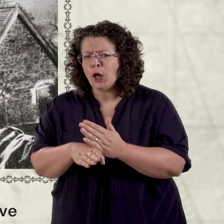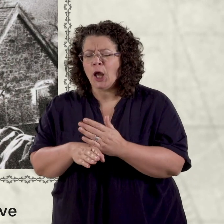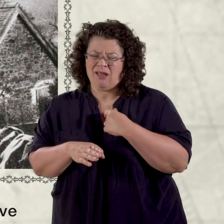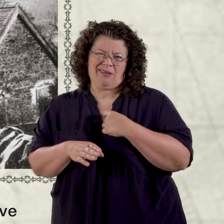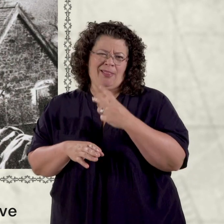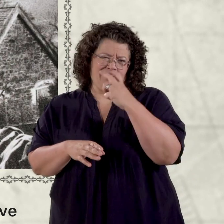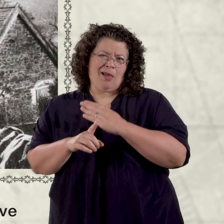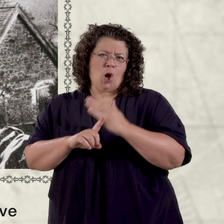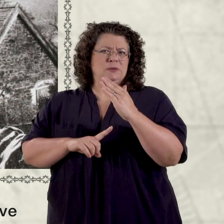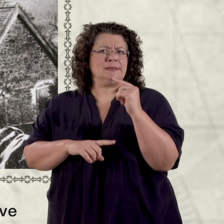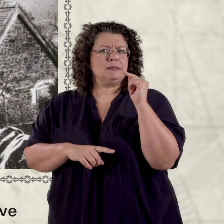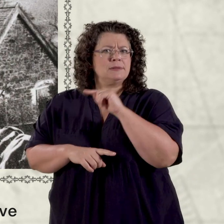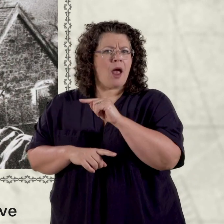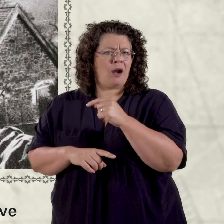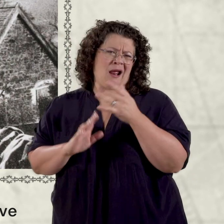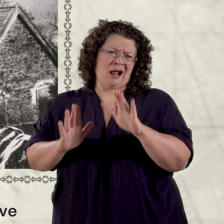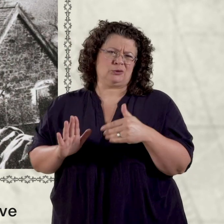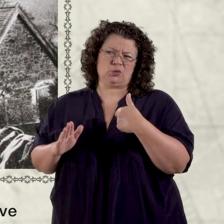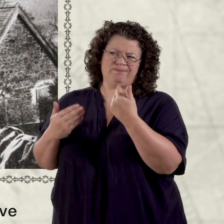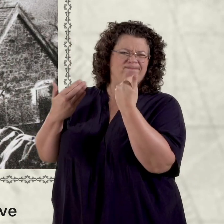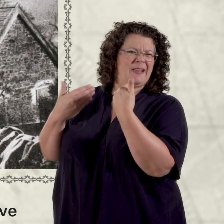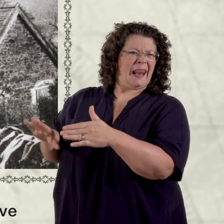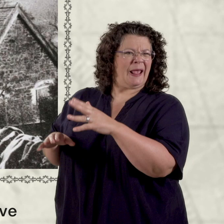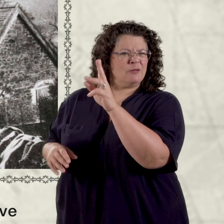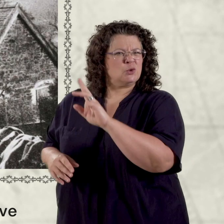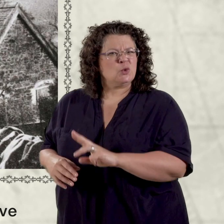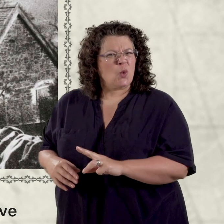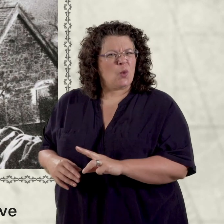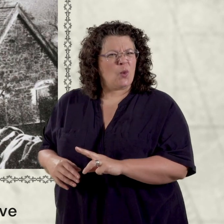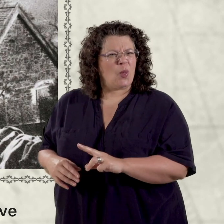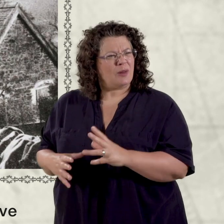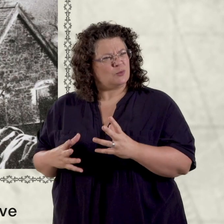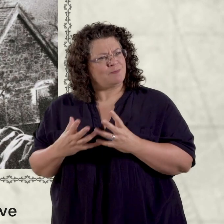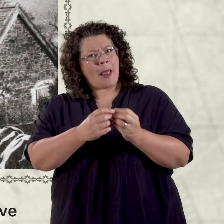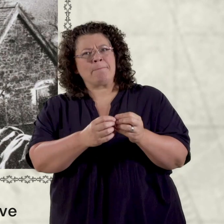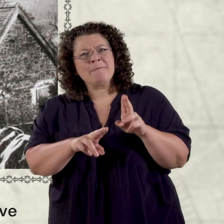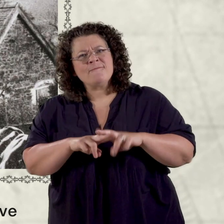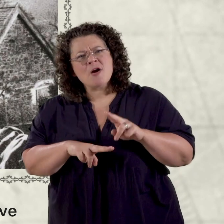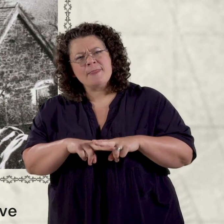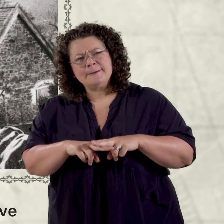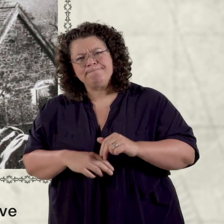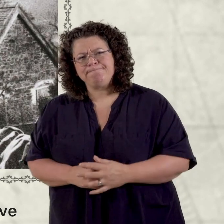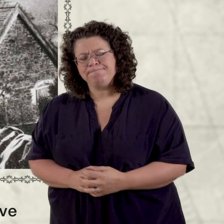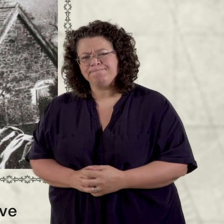son, I had to leave school at the age of 11 to help my father.